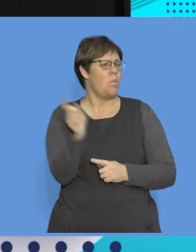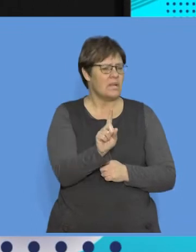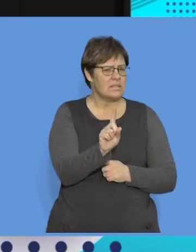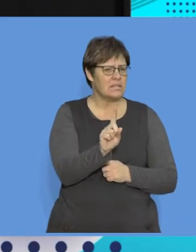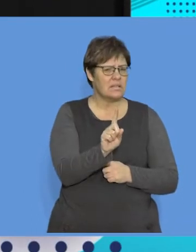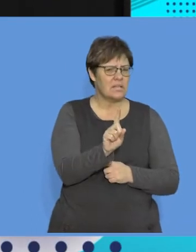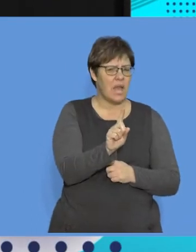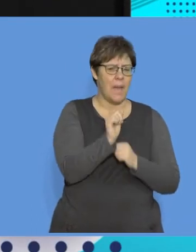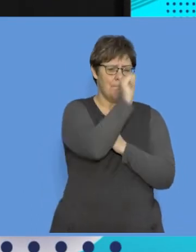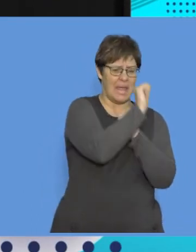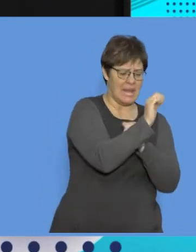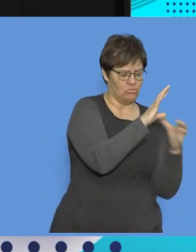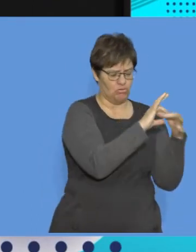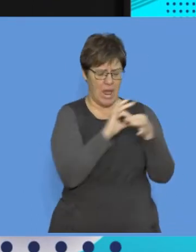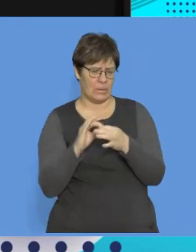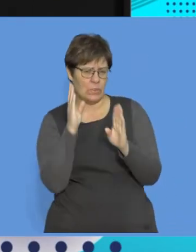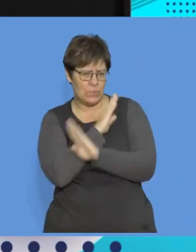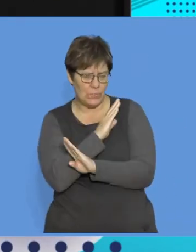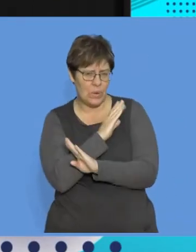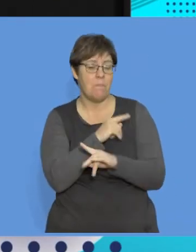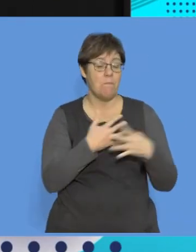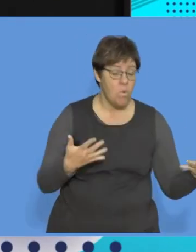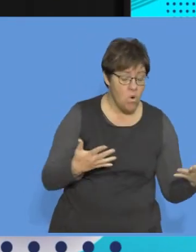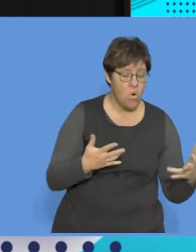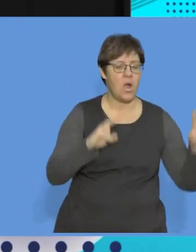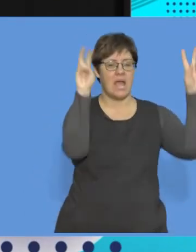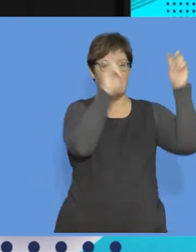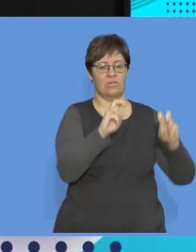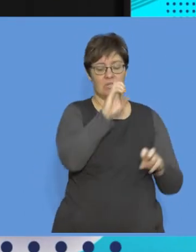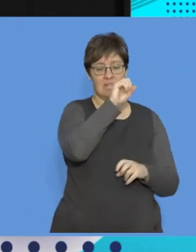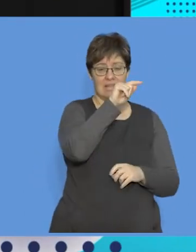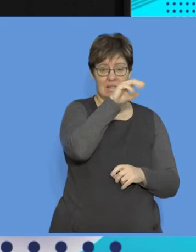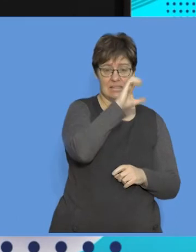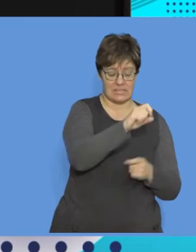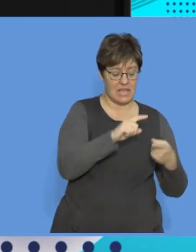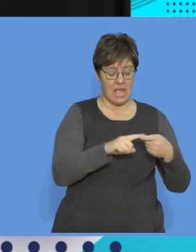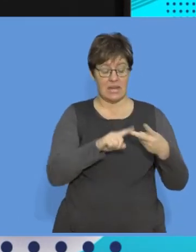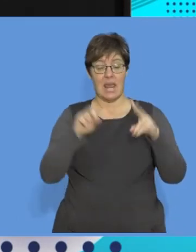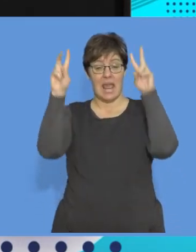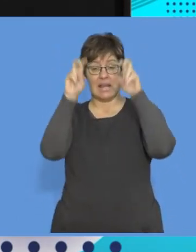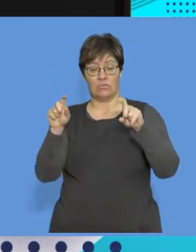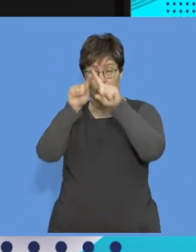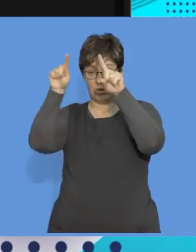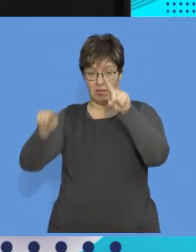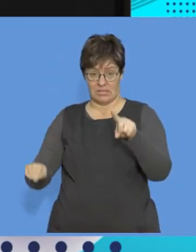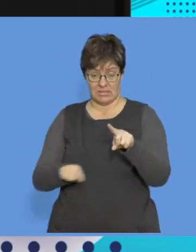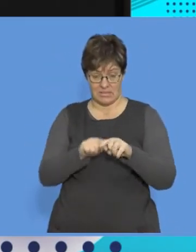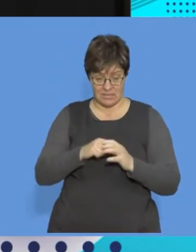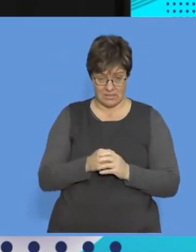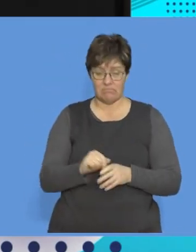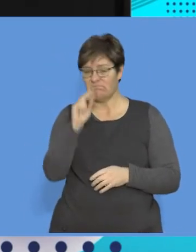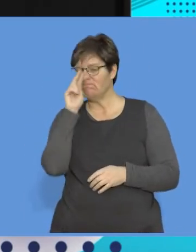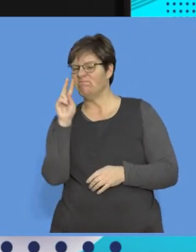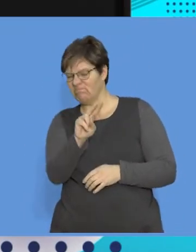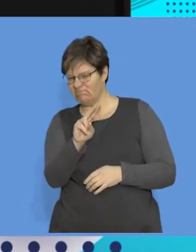related to mechanics totally, but related to electrostatics and electric circuits. So have a look with me,